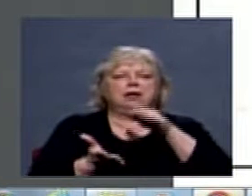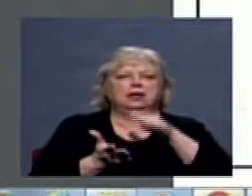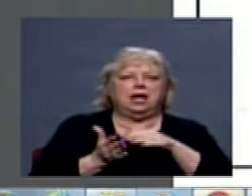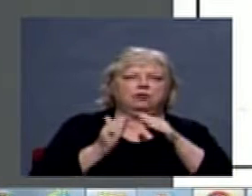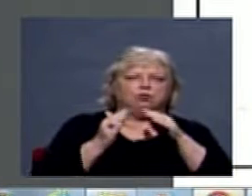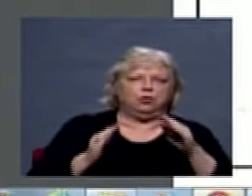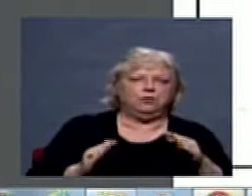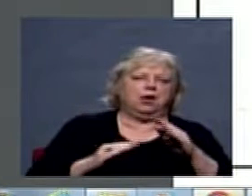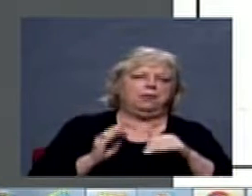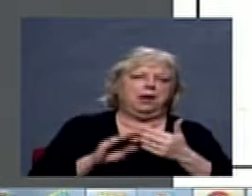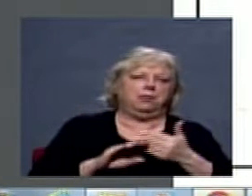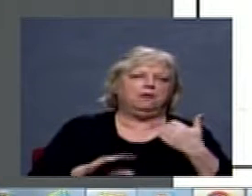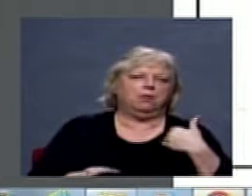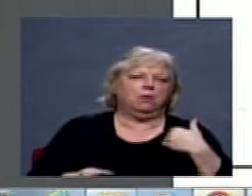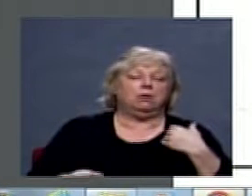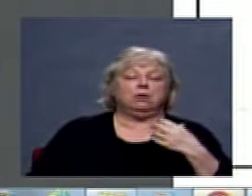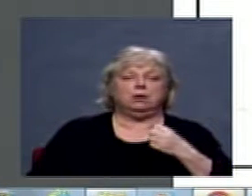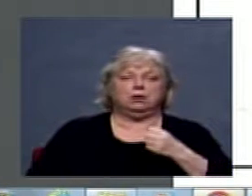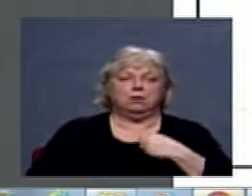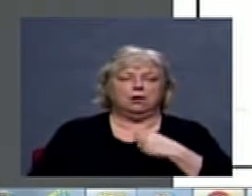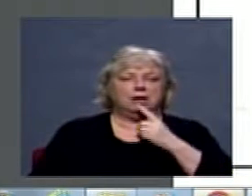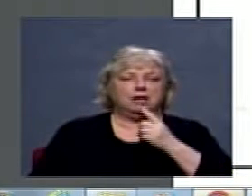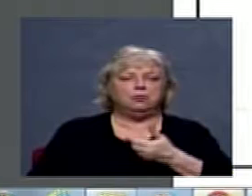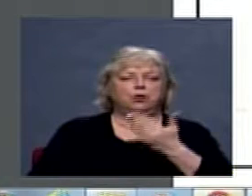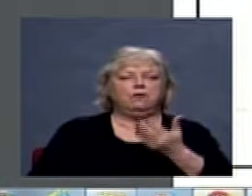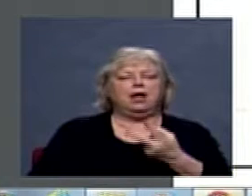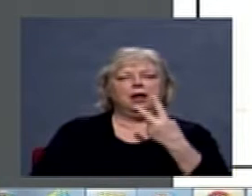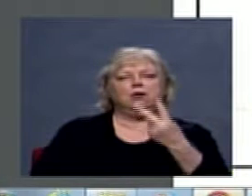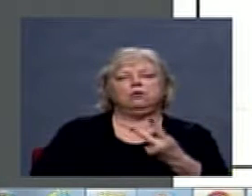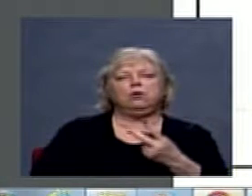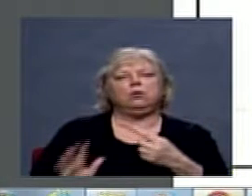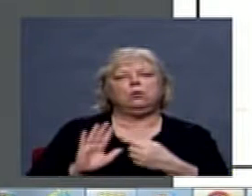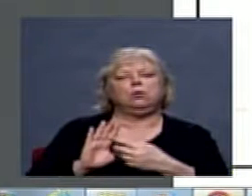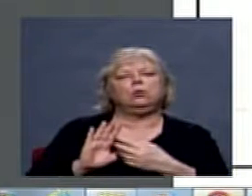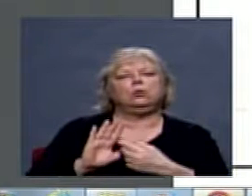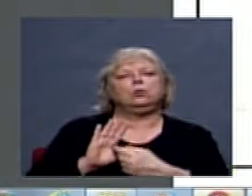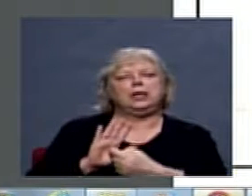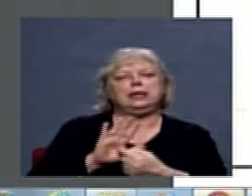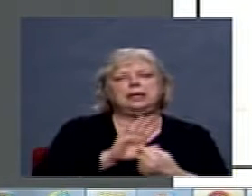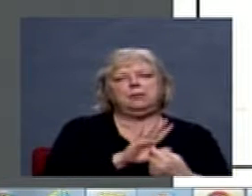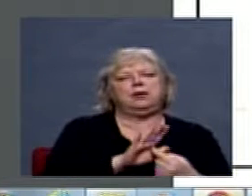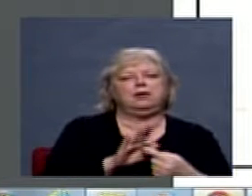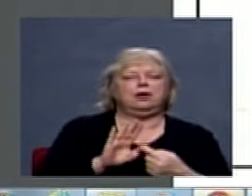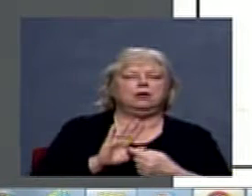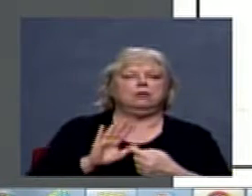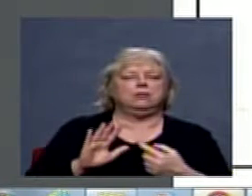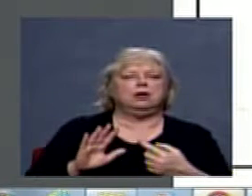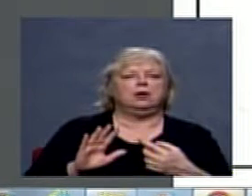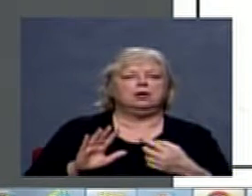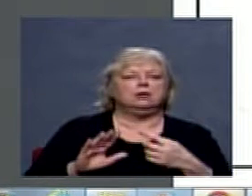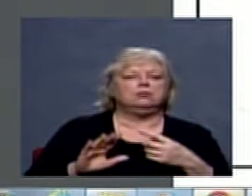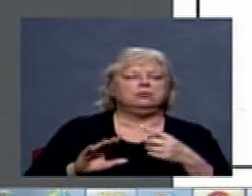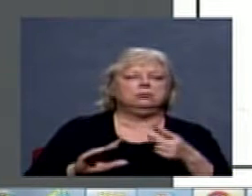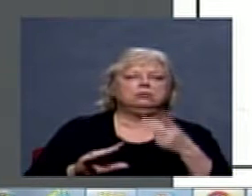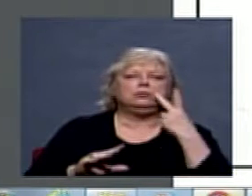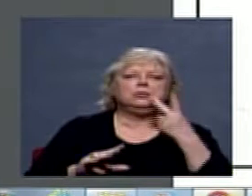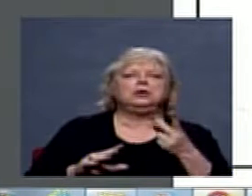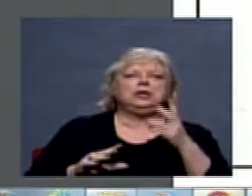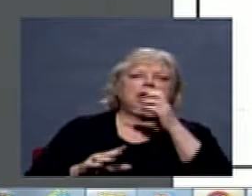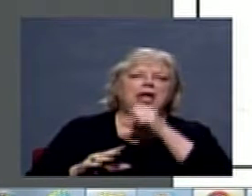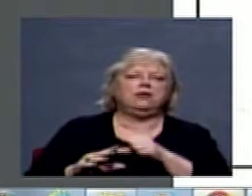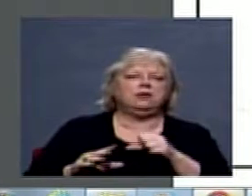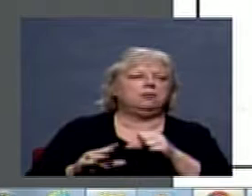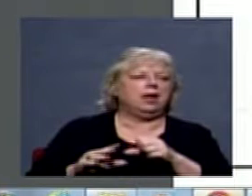previously. So I did provide 2 exhibits in your package that show the estimated areas in the perimeters